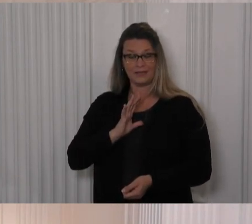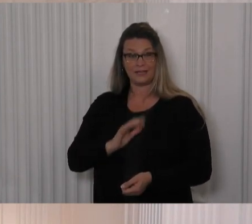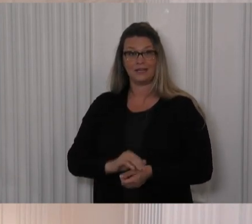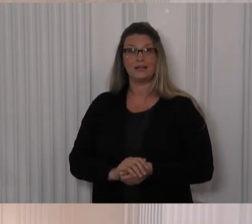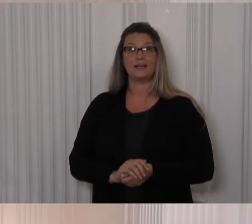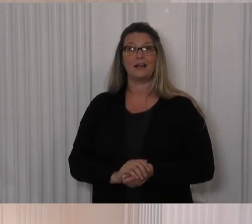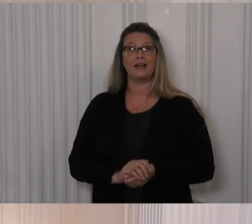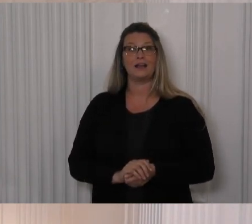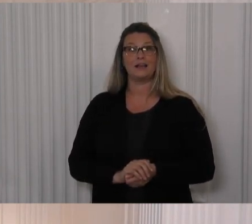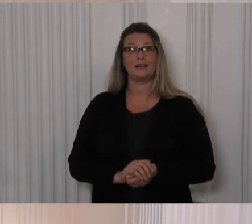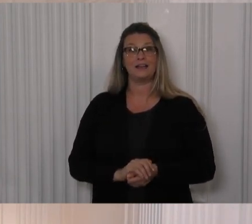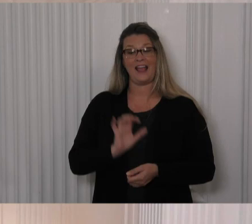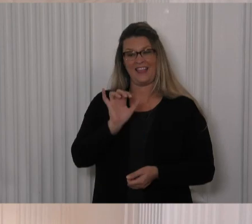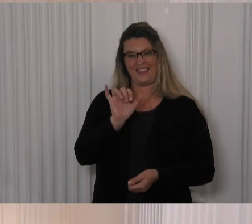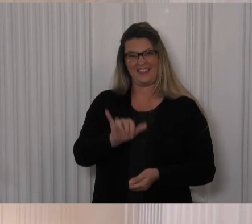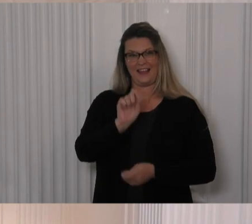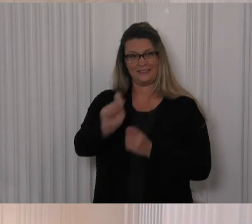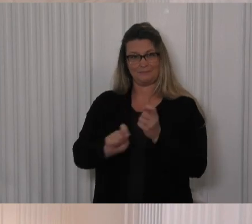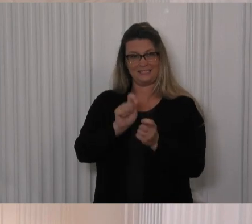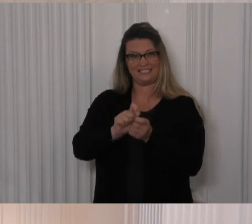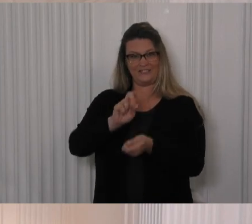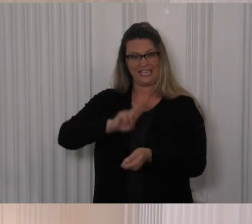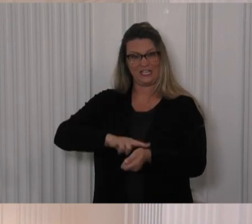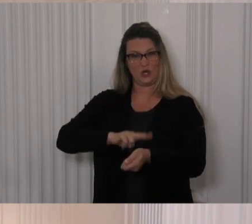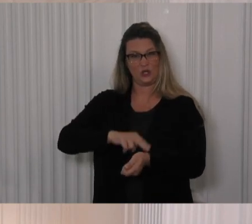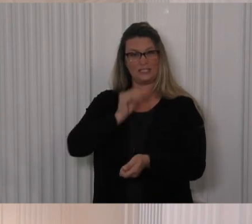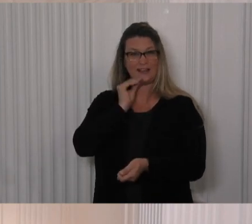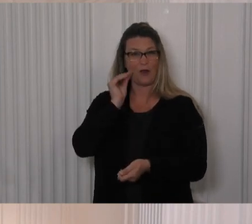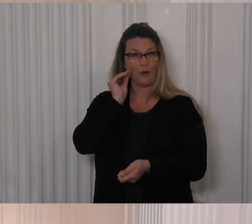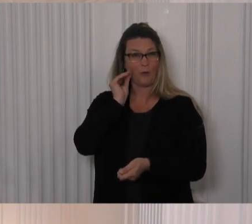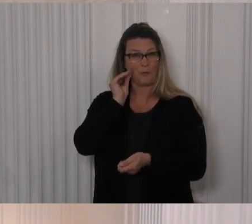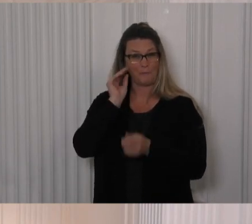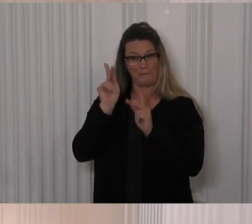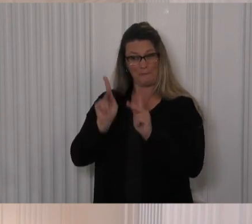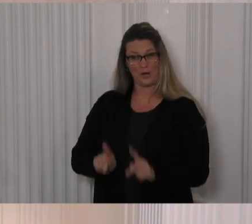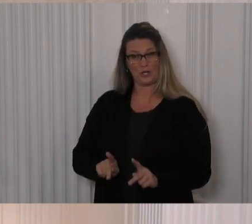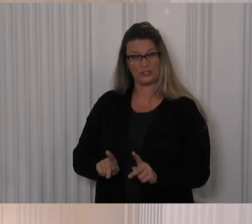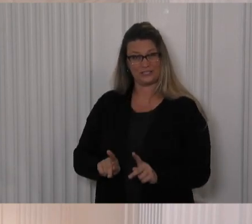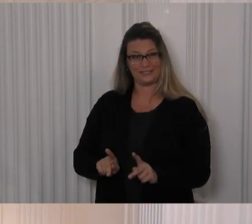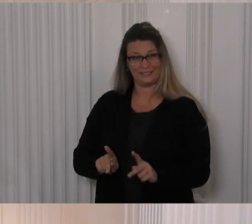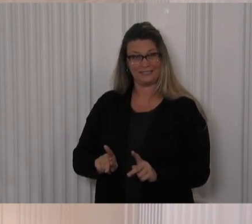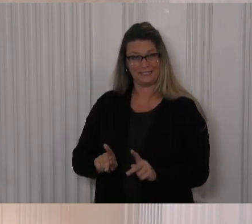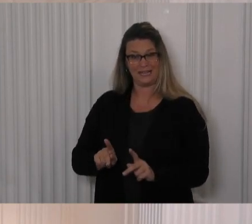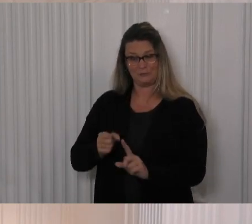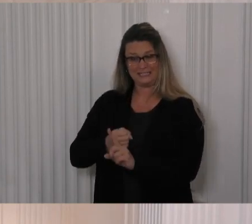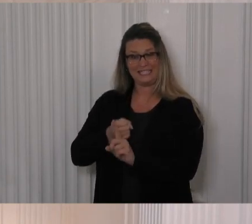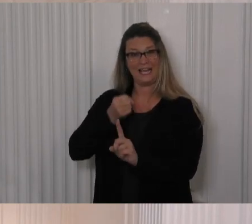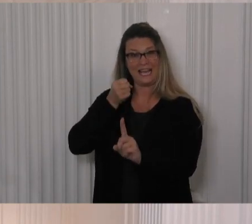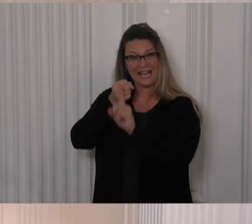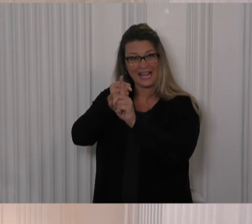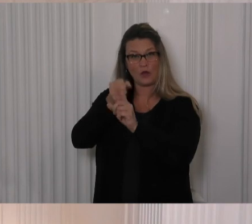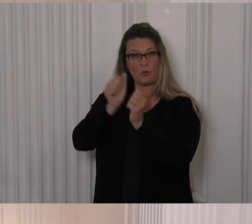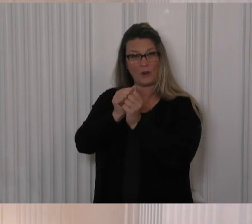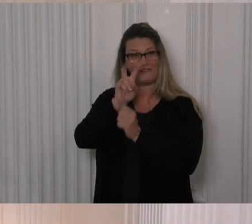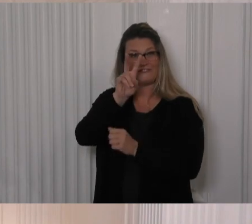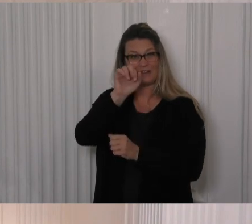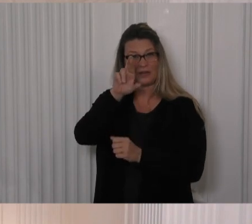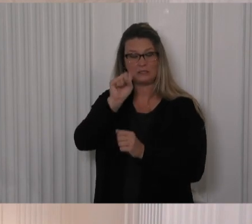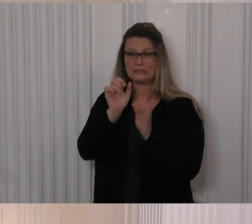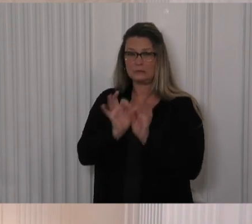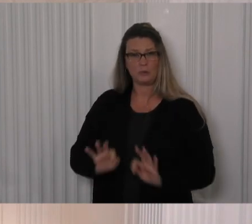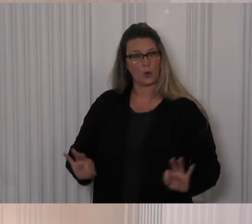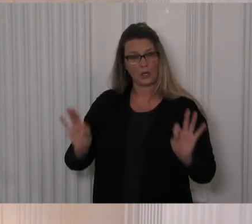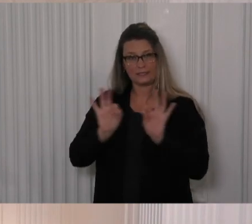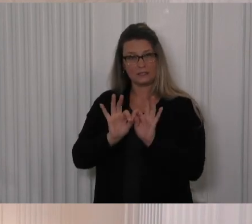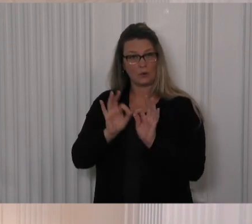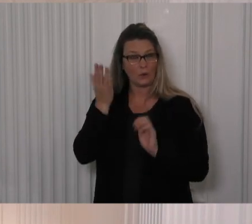that nursing home person that is affected and everything with this terrible virus is really important